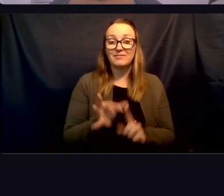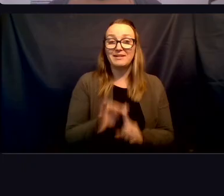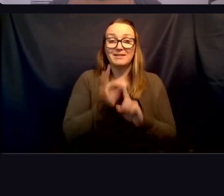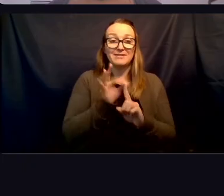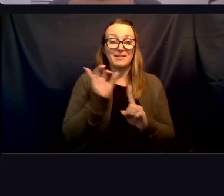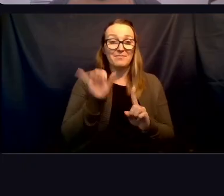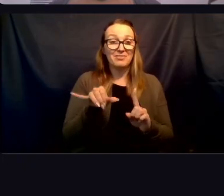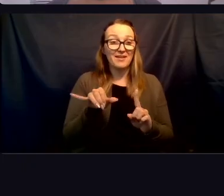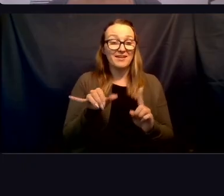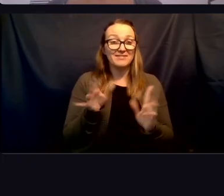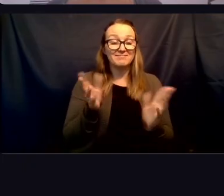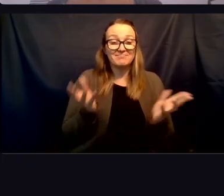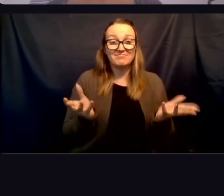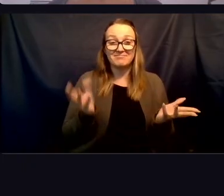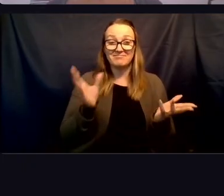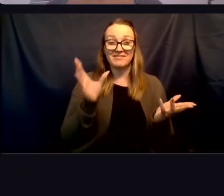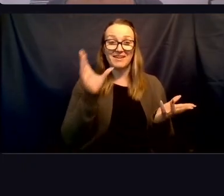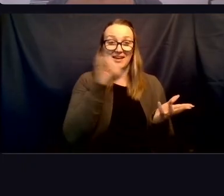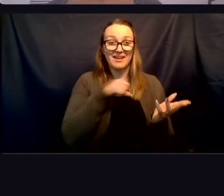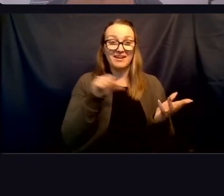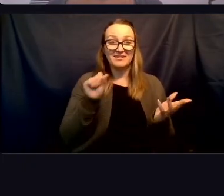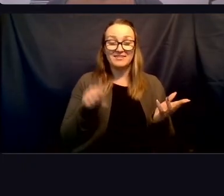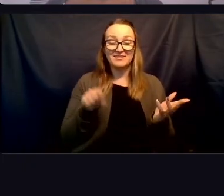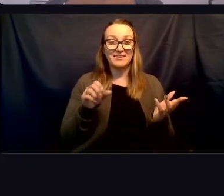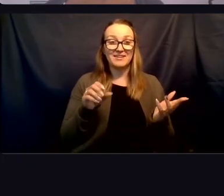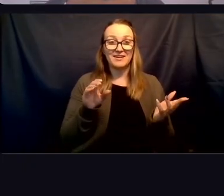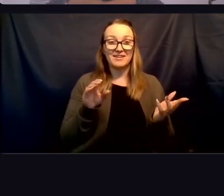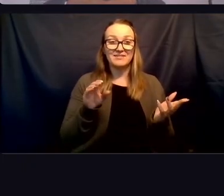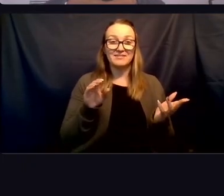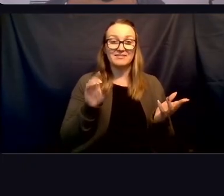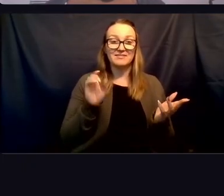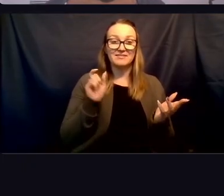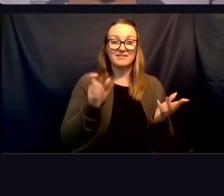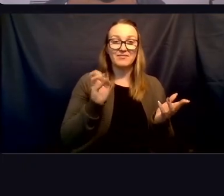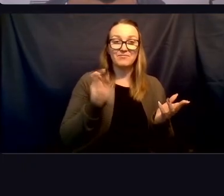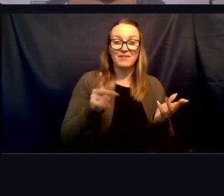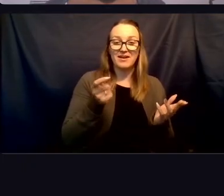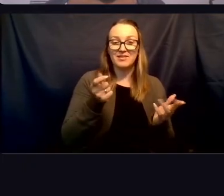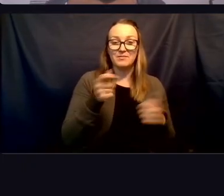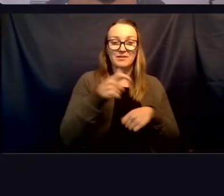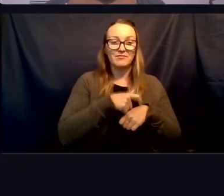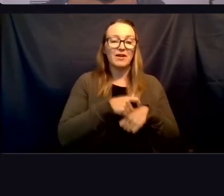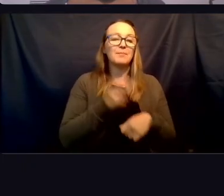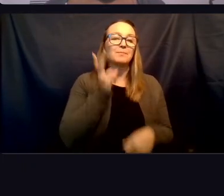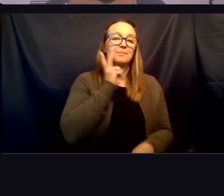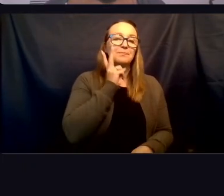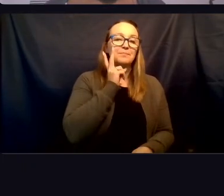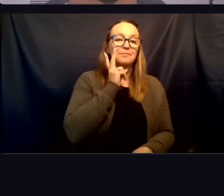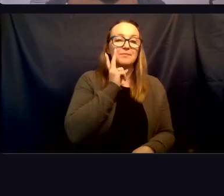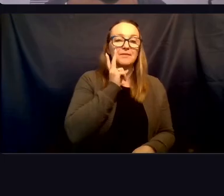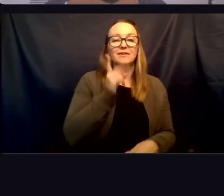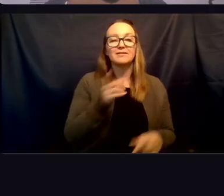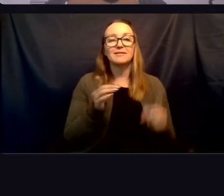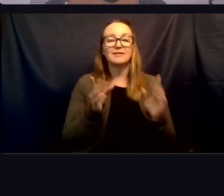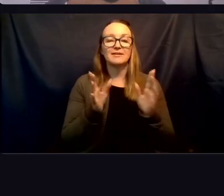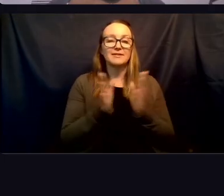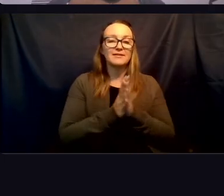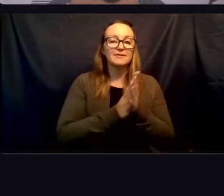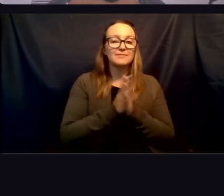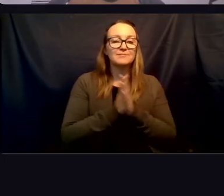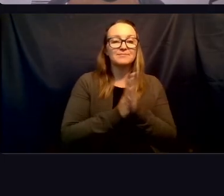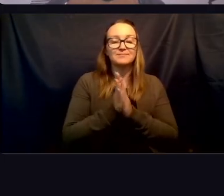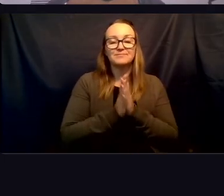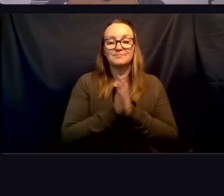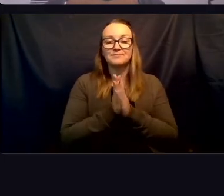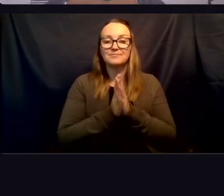I guess I can give y'all a little bit of your time back. Let's go ahead and take a look at what we've got going on here screen-wise. All